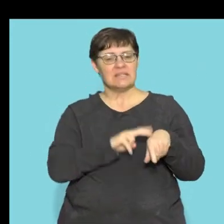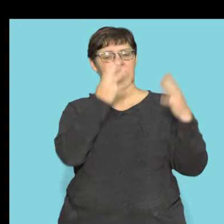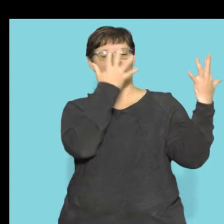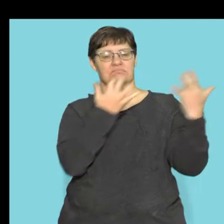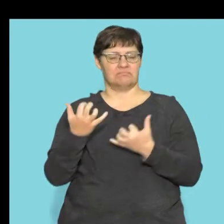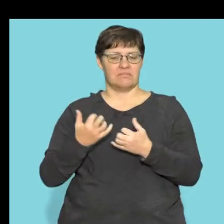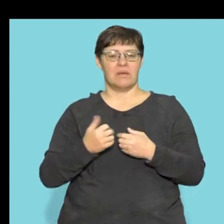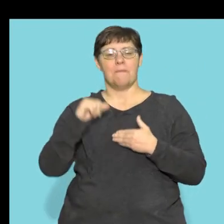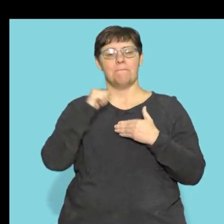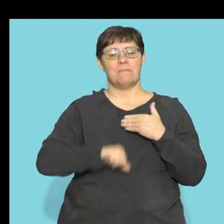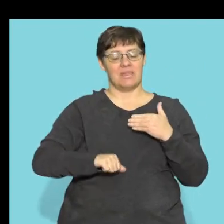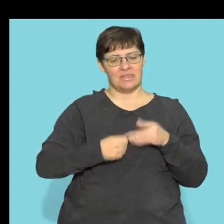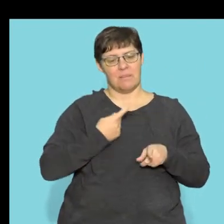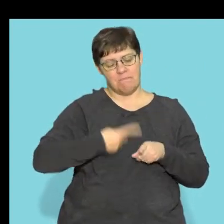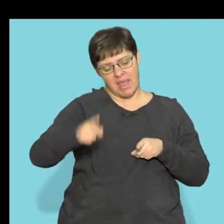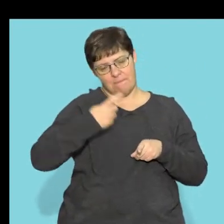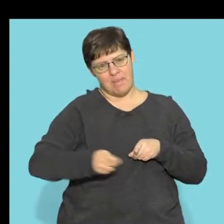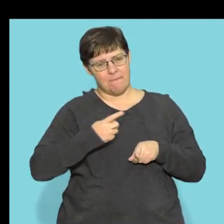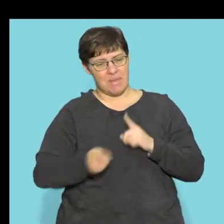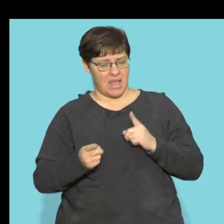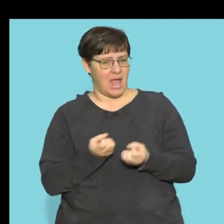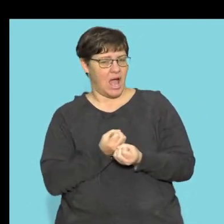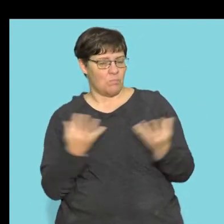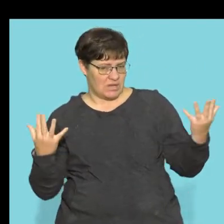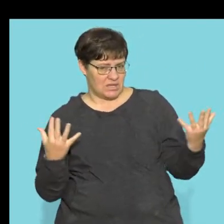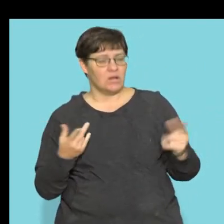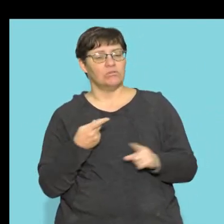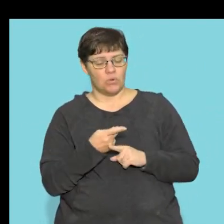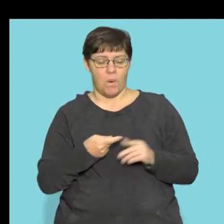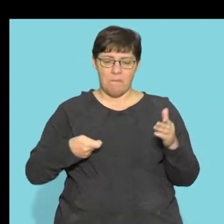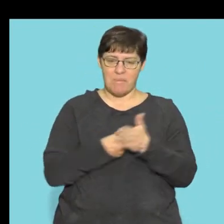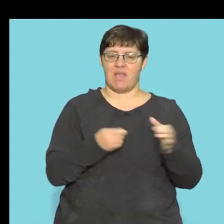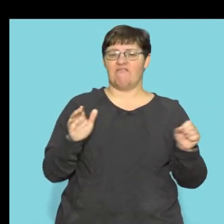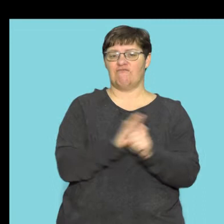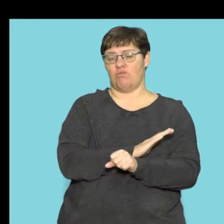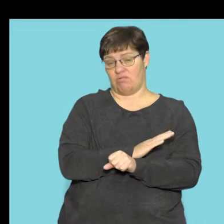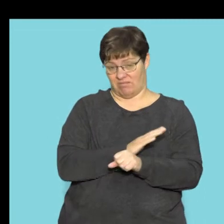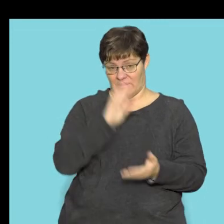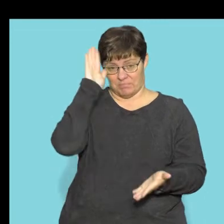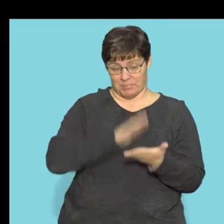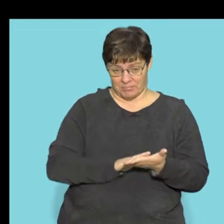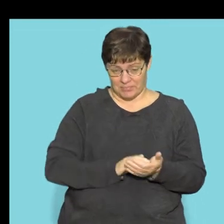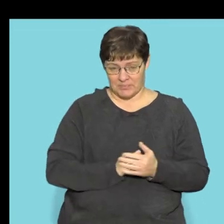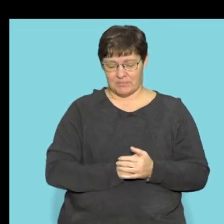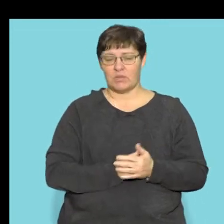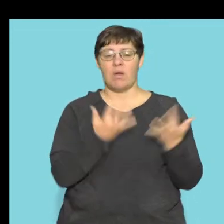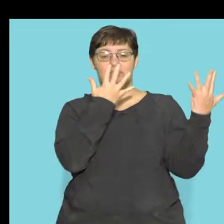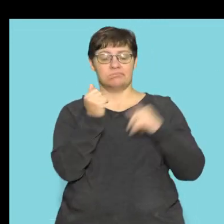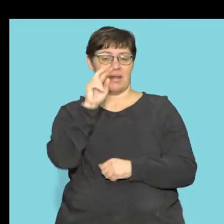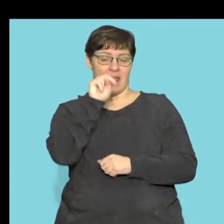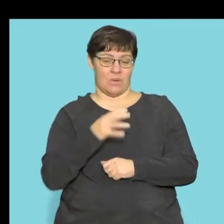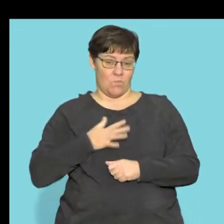calculate how many months it will take for the loan to be repaid. So we are calculating N,